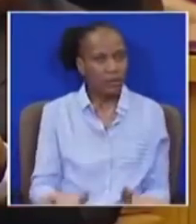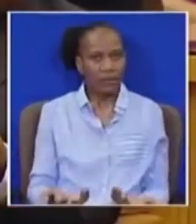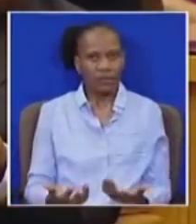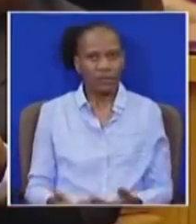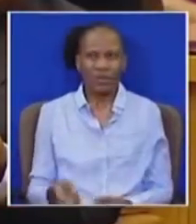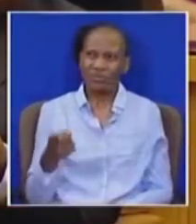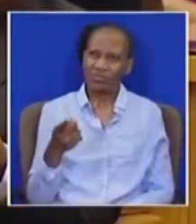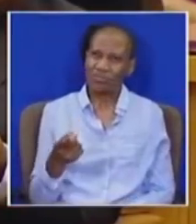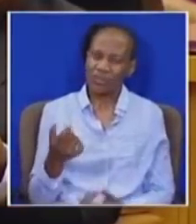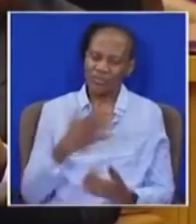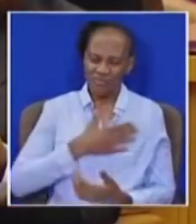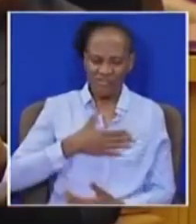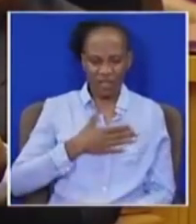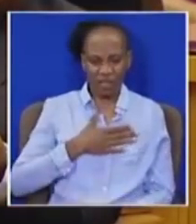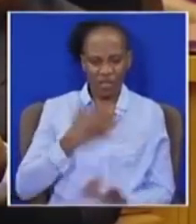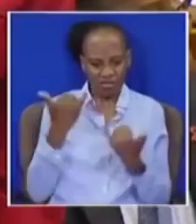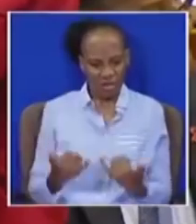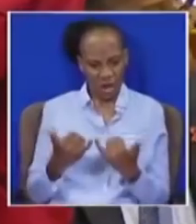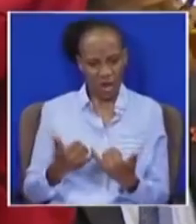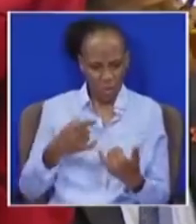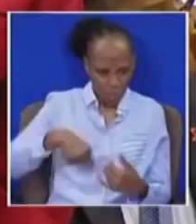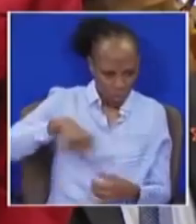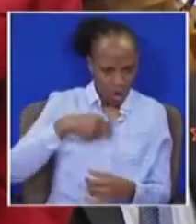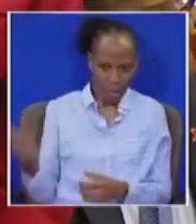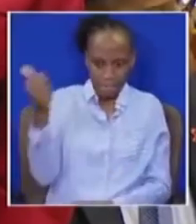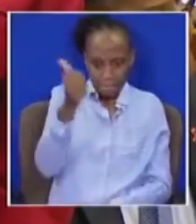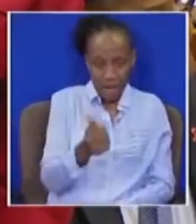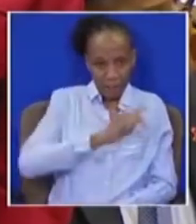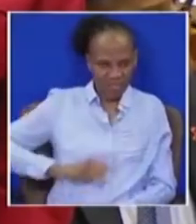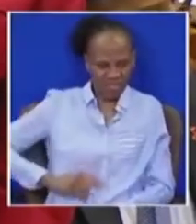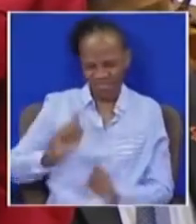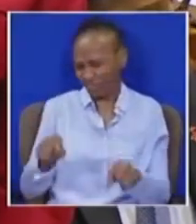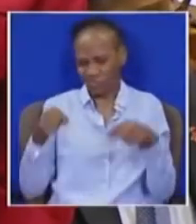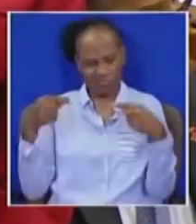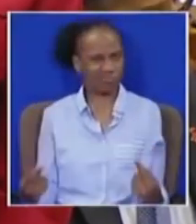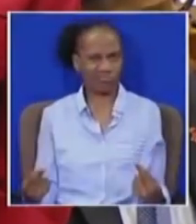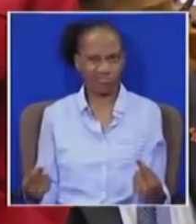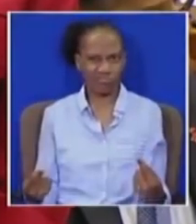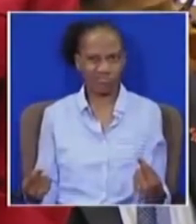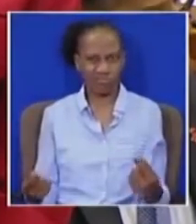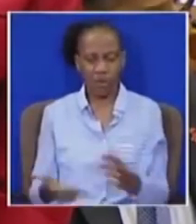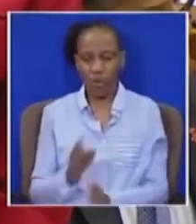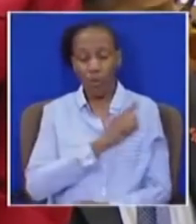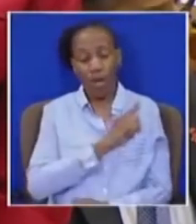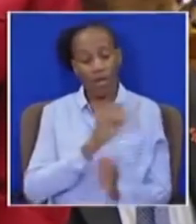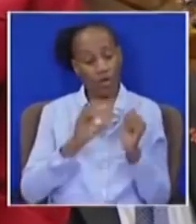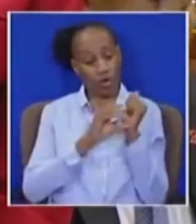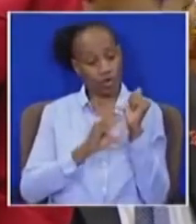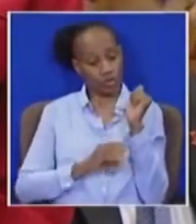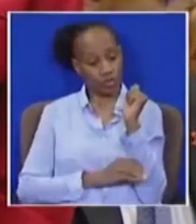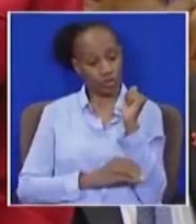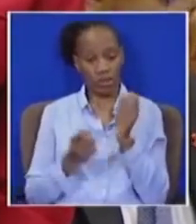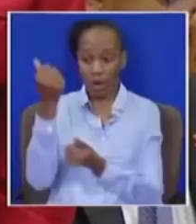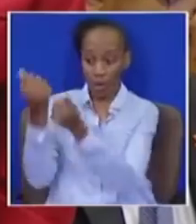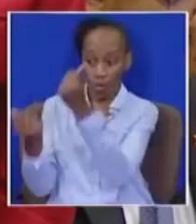correct position to elect the President because Constitutional Court has made